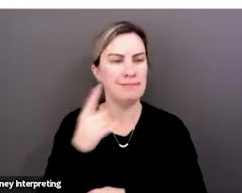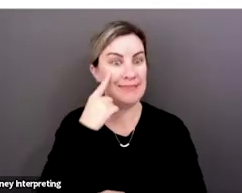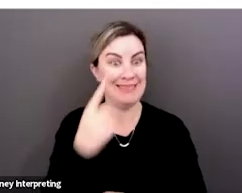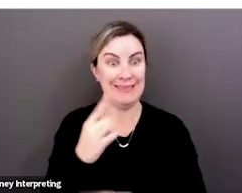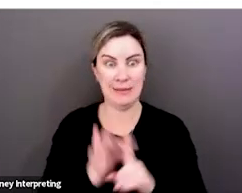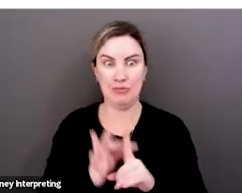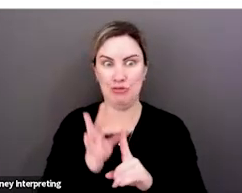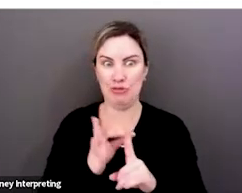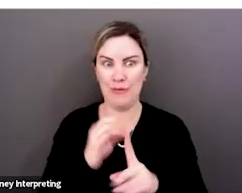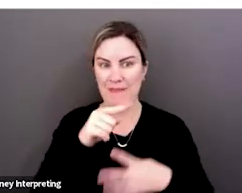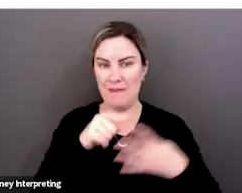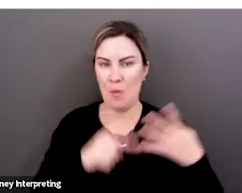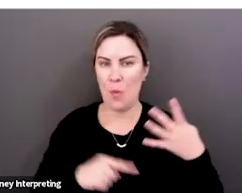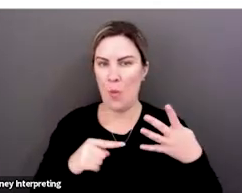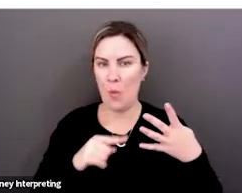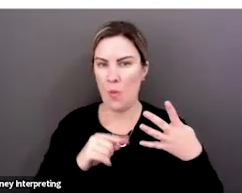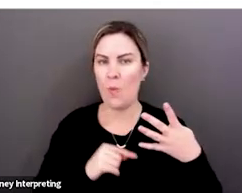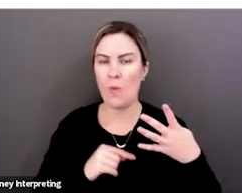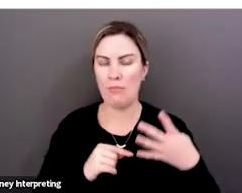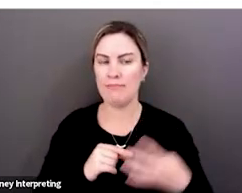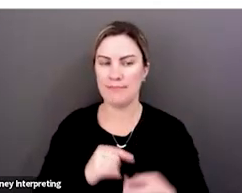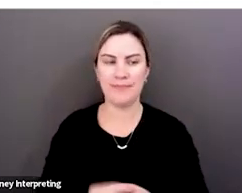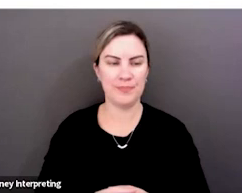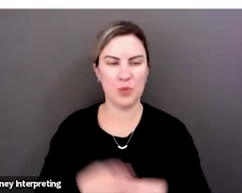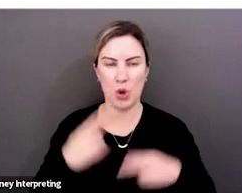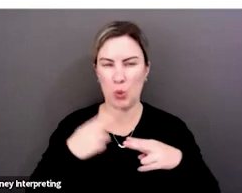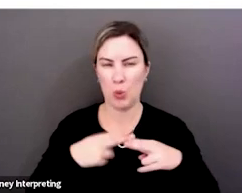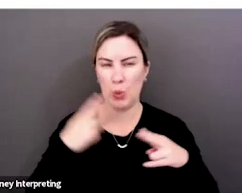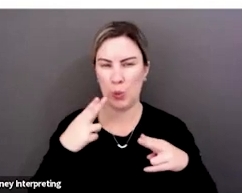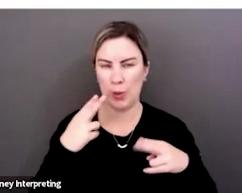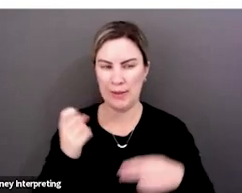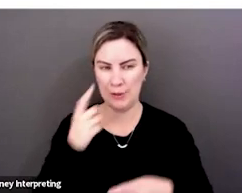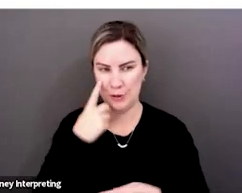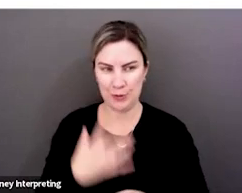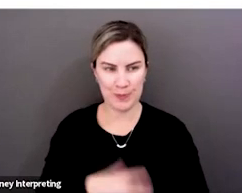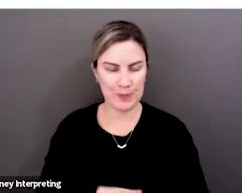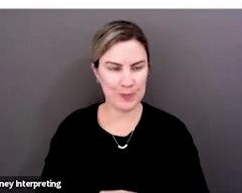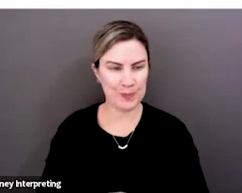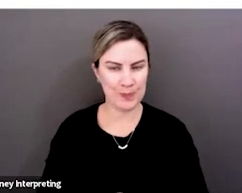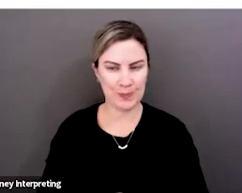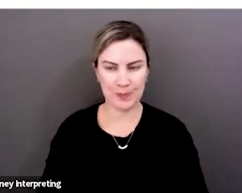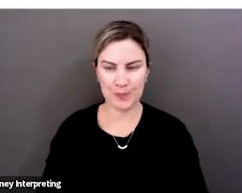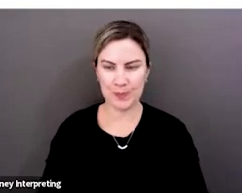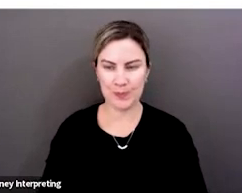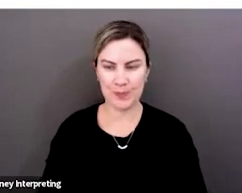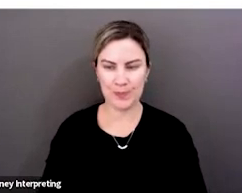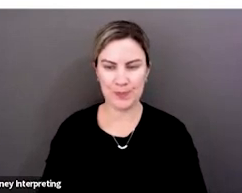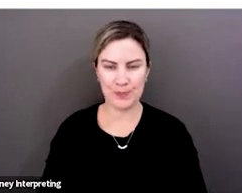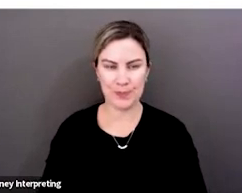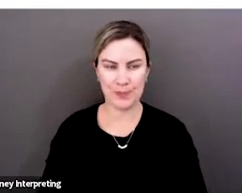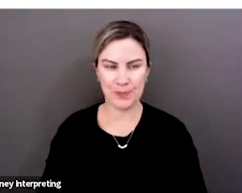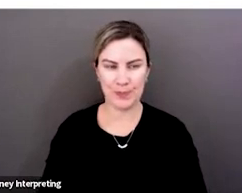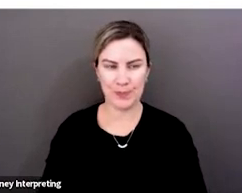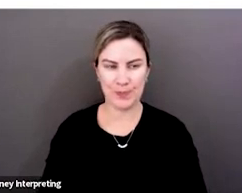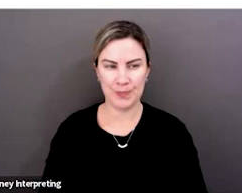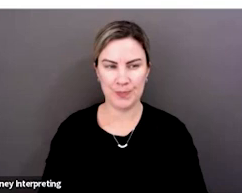objectives, which are based on those 4 steps. So I'll quickly whiz through these last 4 slides, where you can see